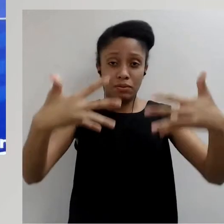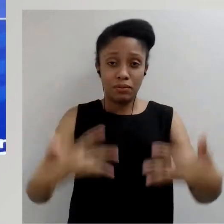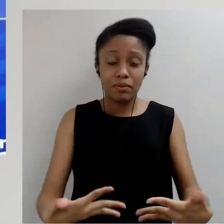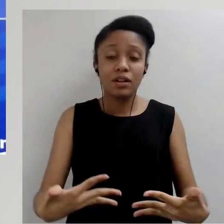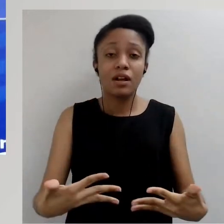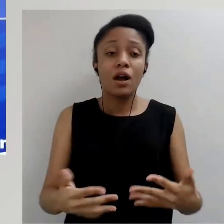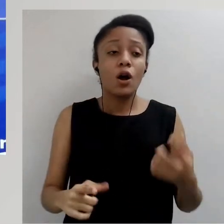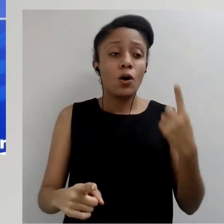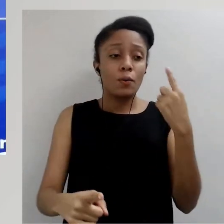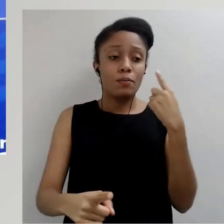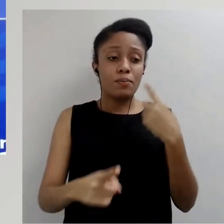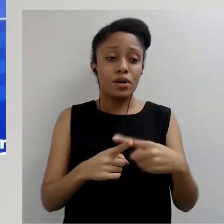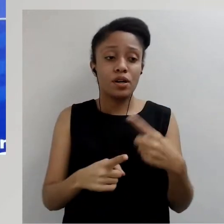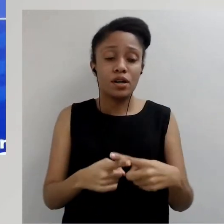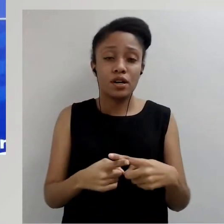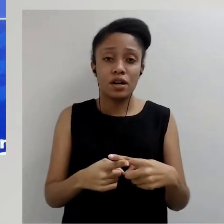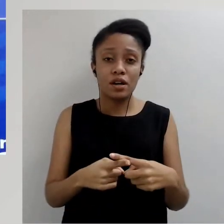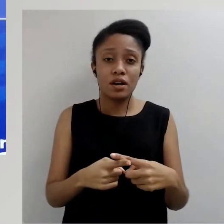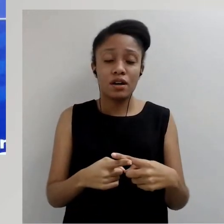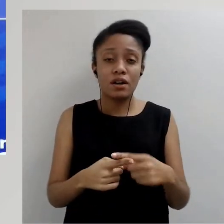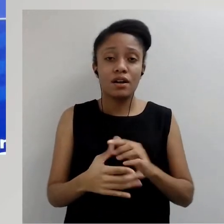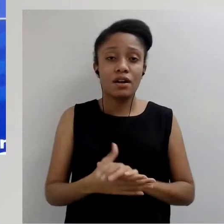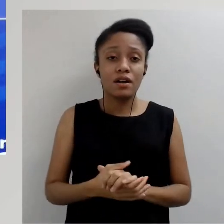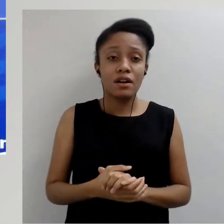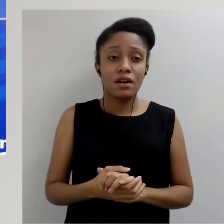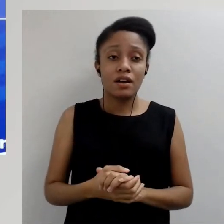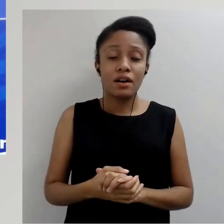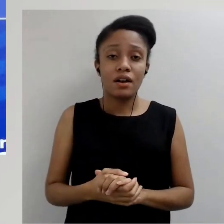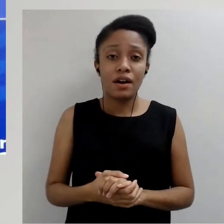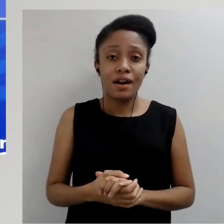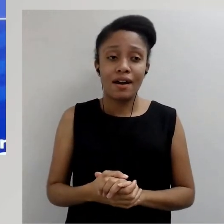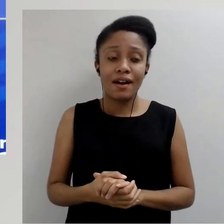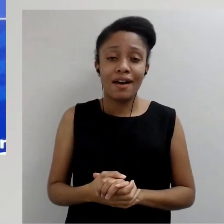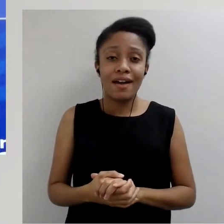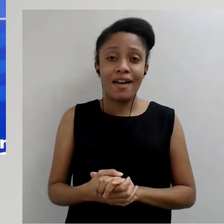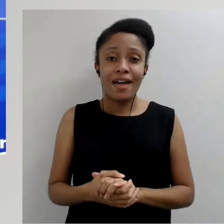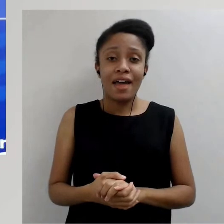might say something that it's very important.